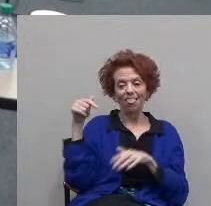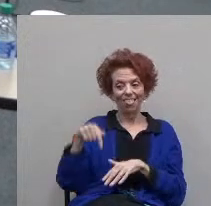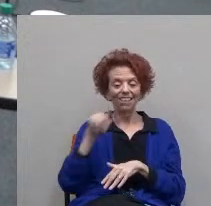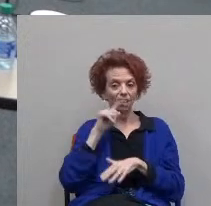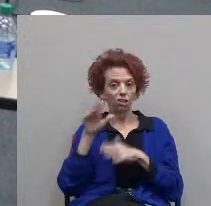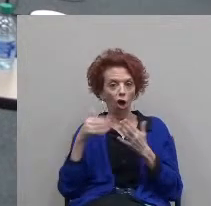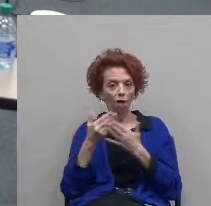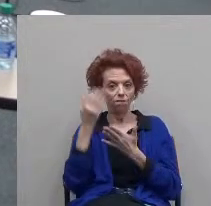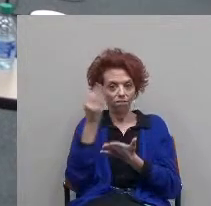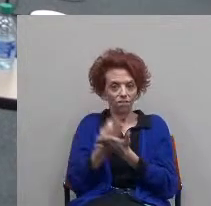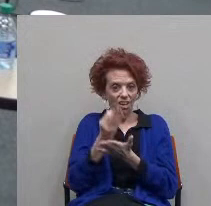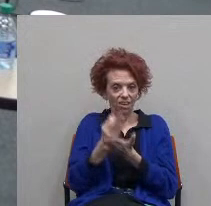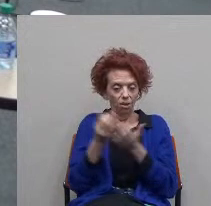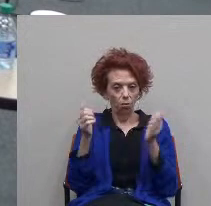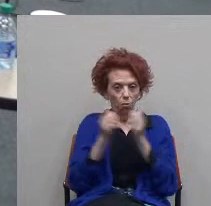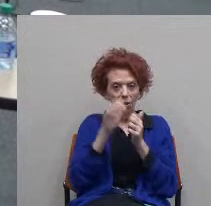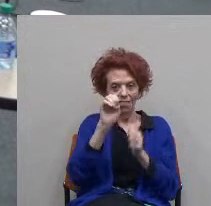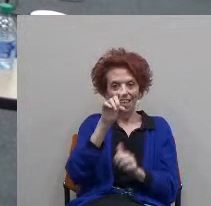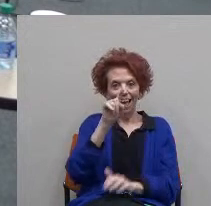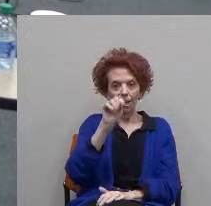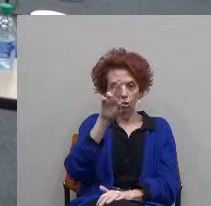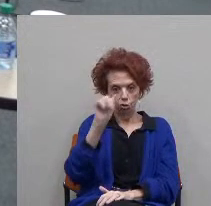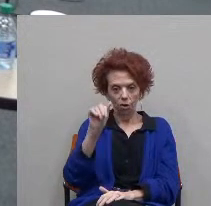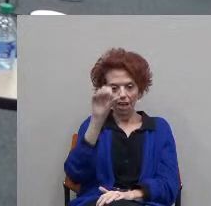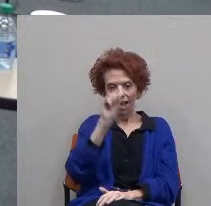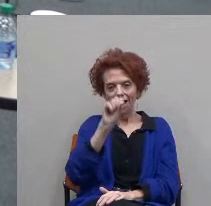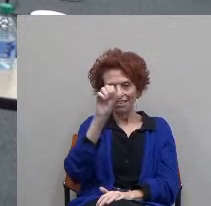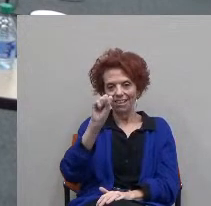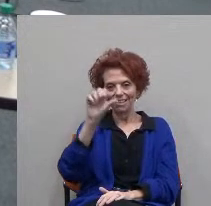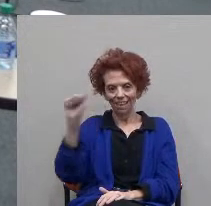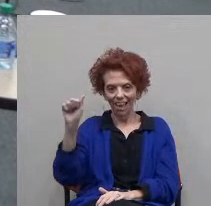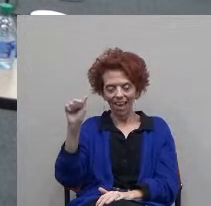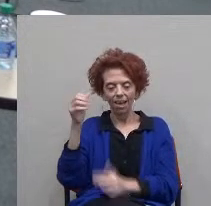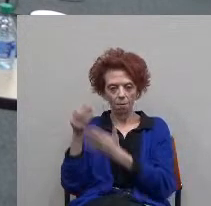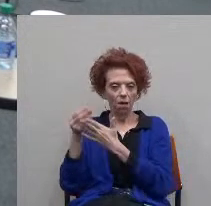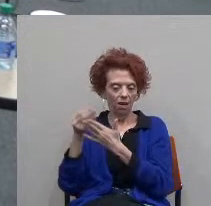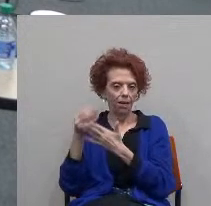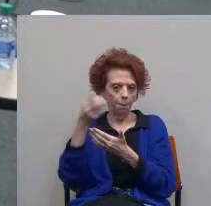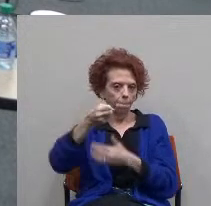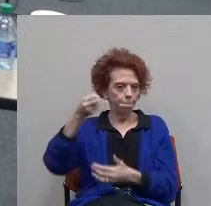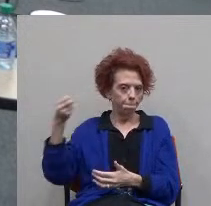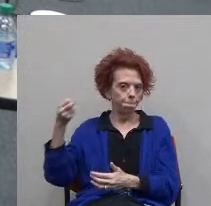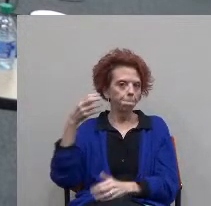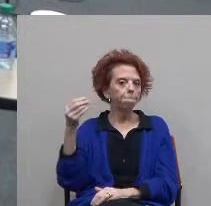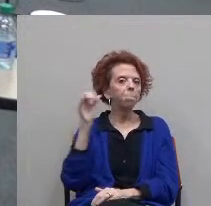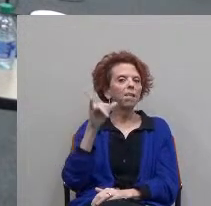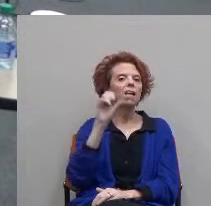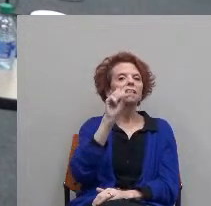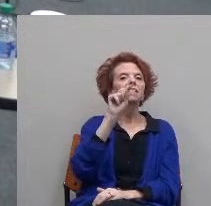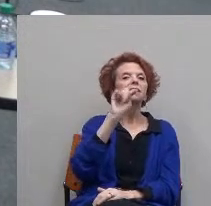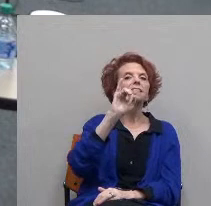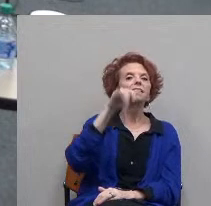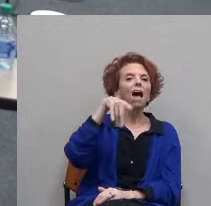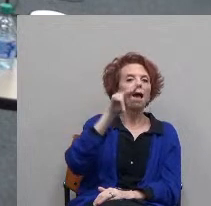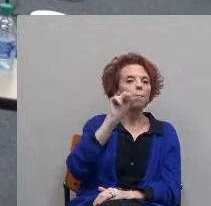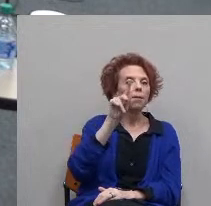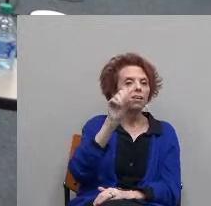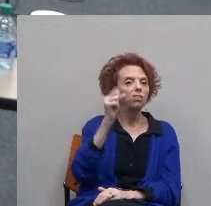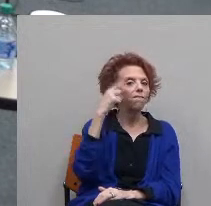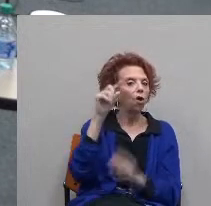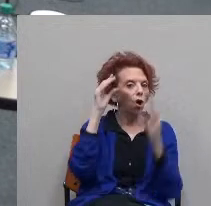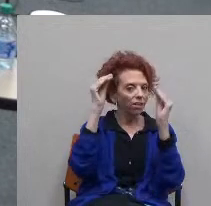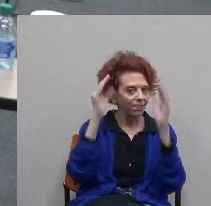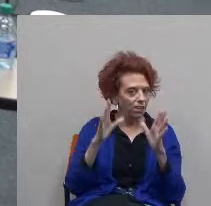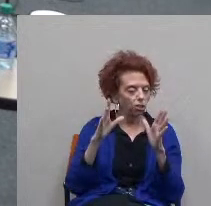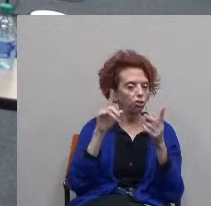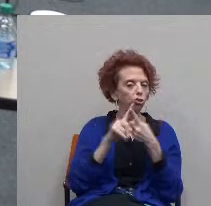funded through some of the ESSER money that we're talking about? Our ESSER state set aside. What about either stipends or something for